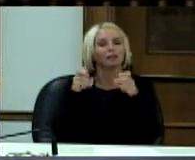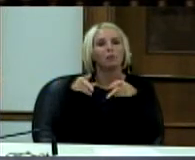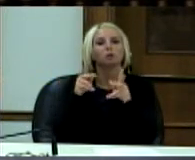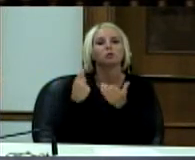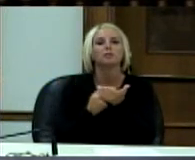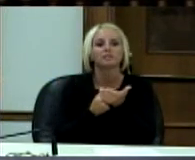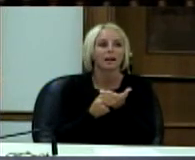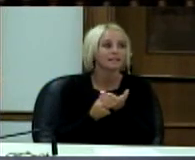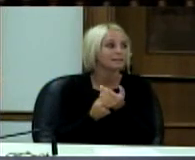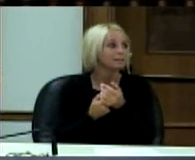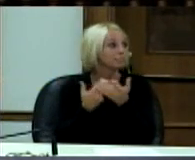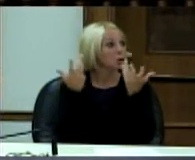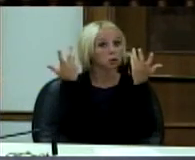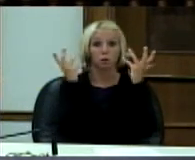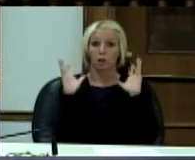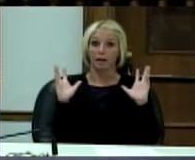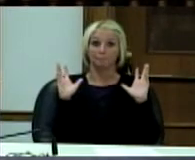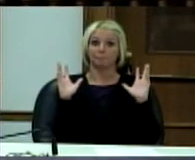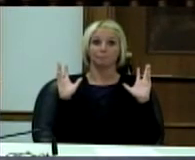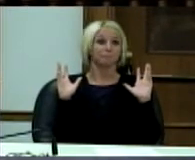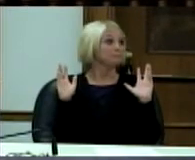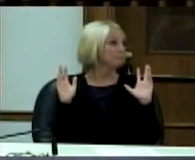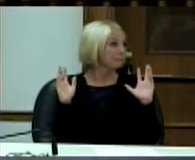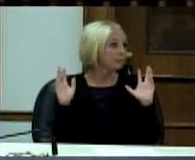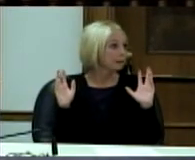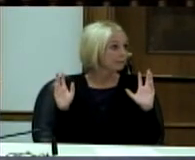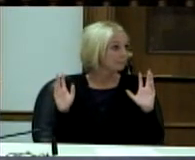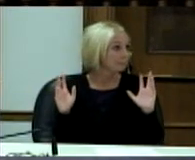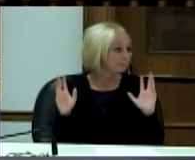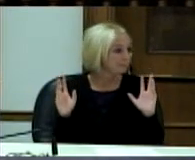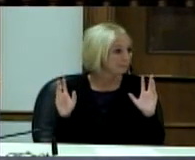good time. And that is all I have.